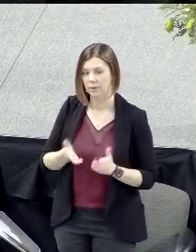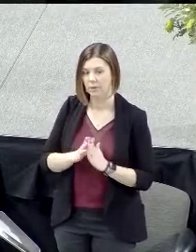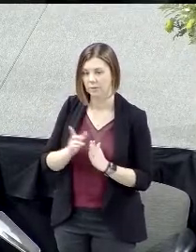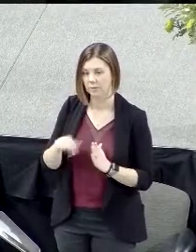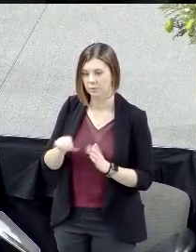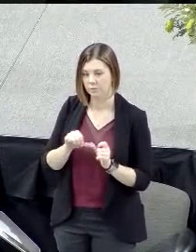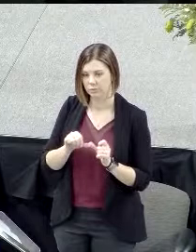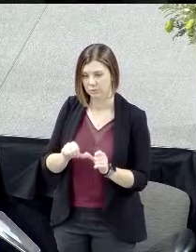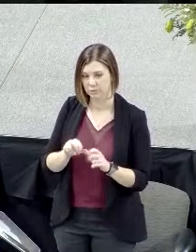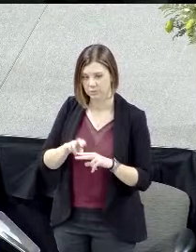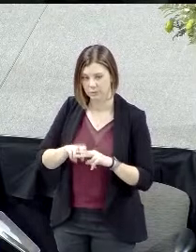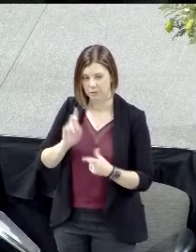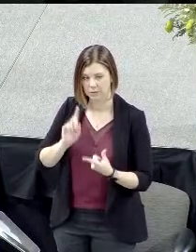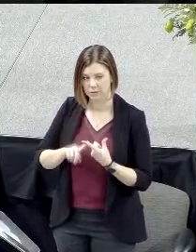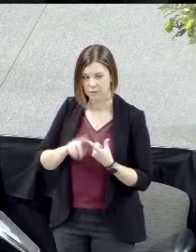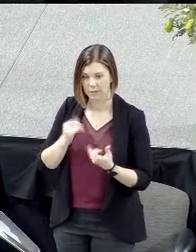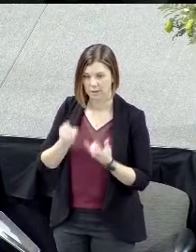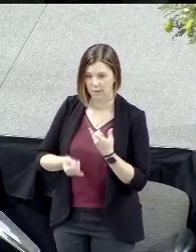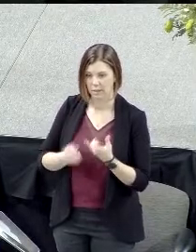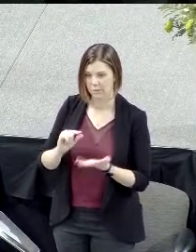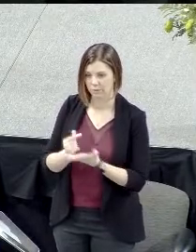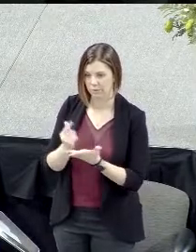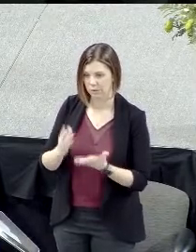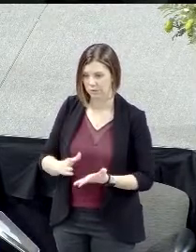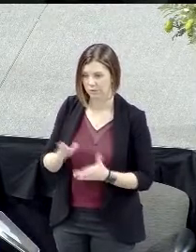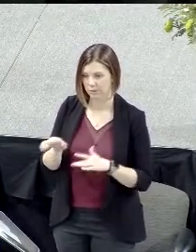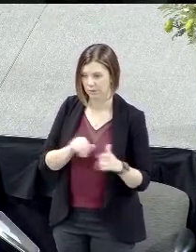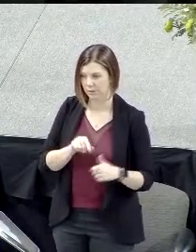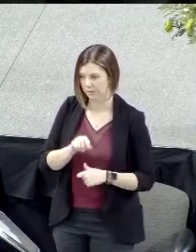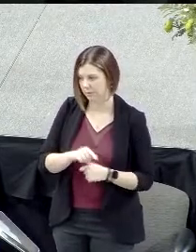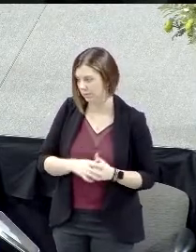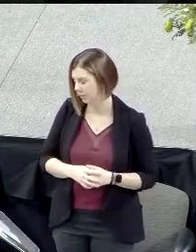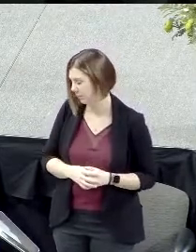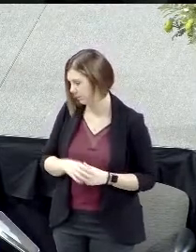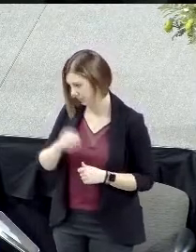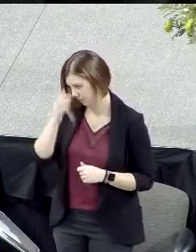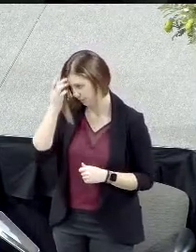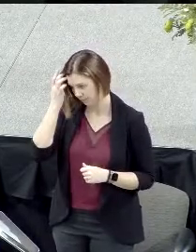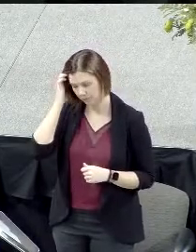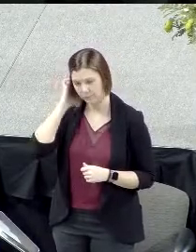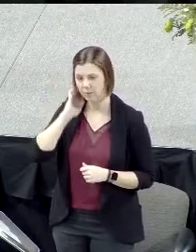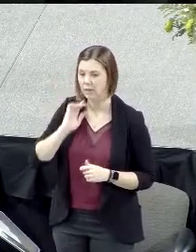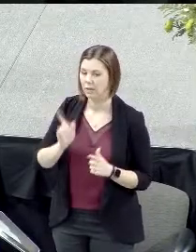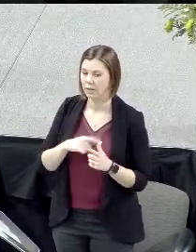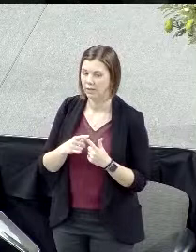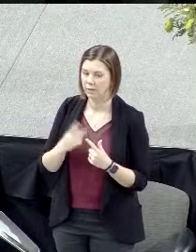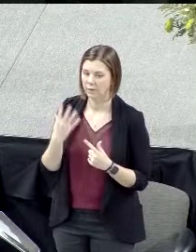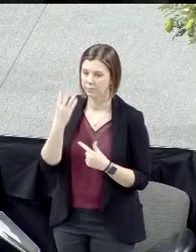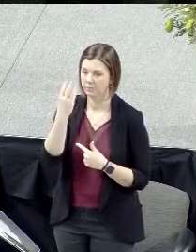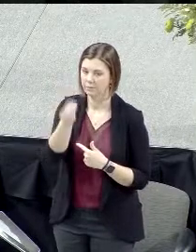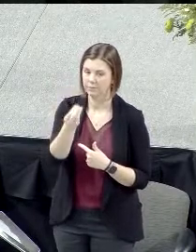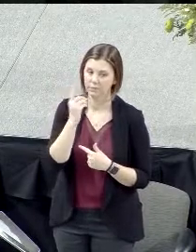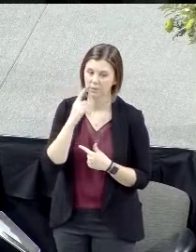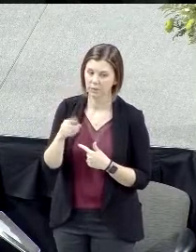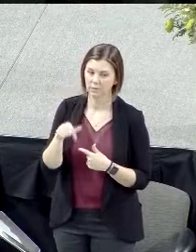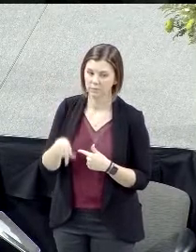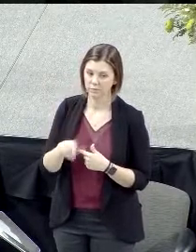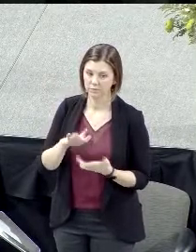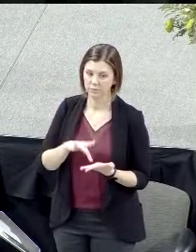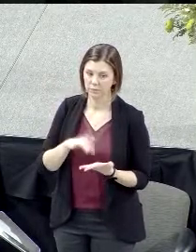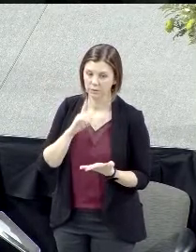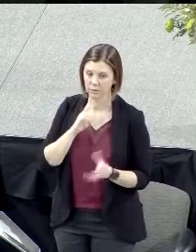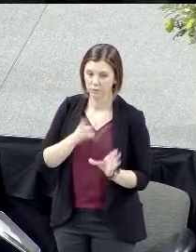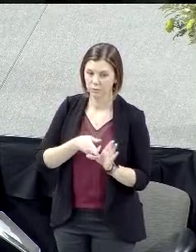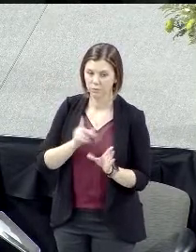remain seated until the last graduate has left the arena. At that time, please exit the Sanford Center, where you will join